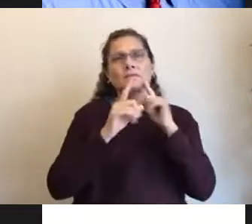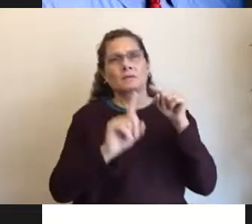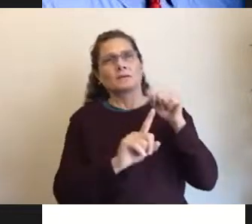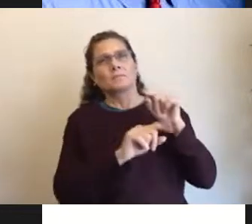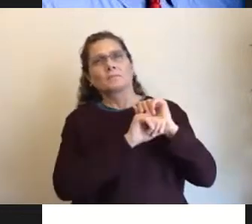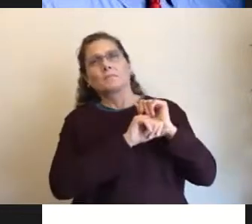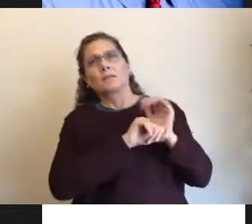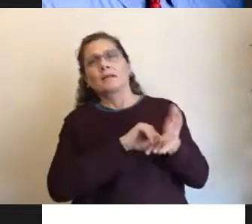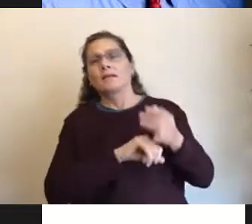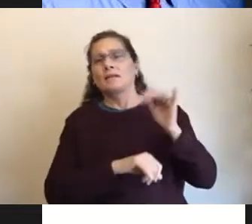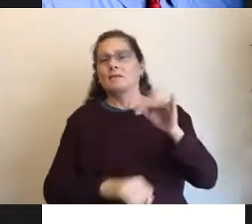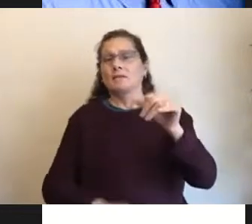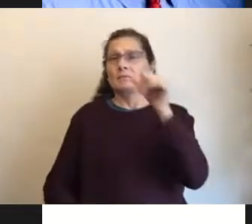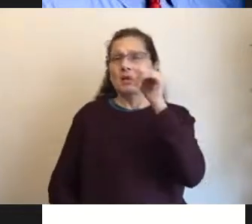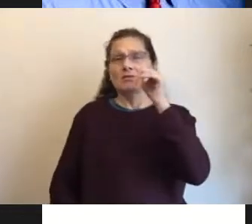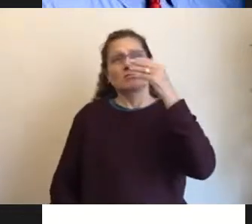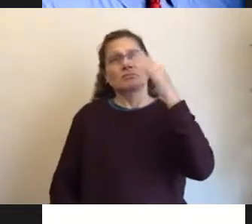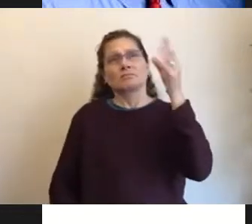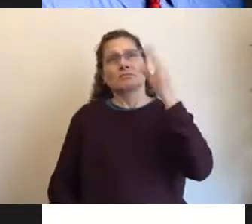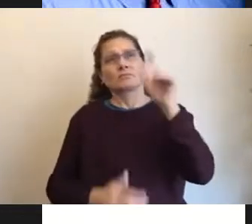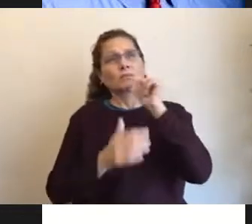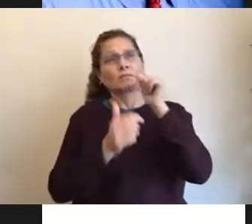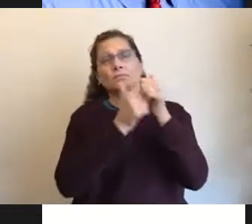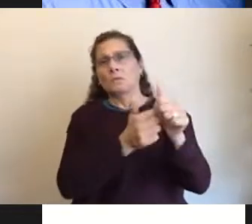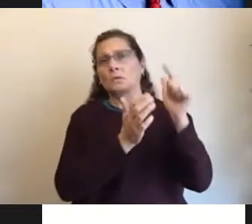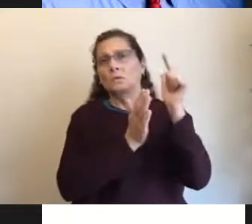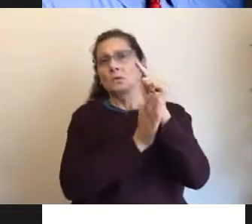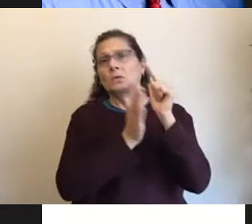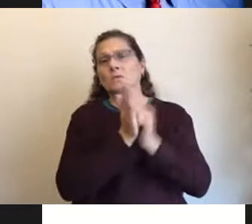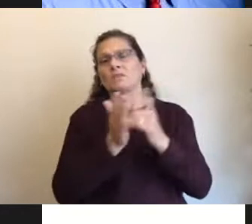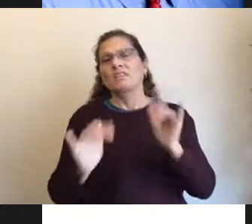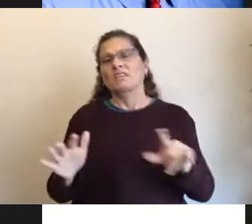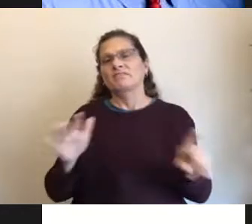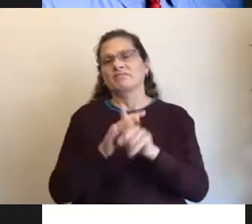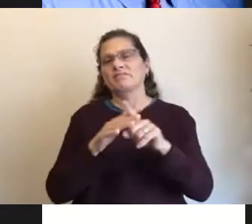events and smaller events, that's when we're going to start taking action again.